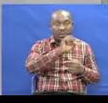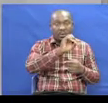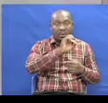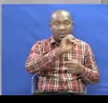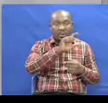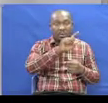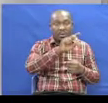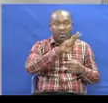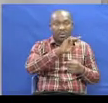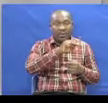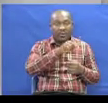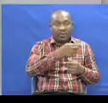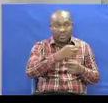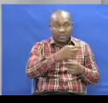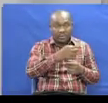linear